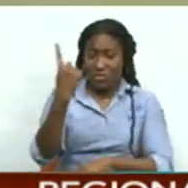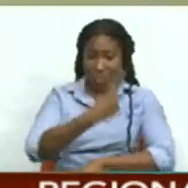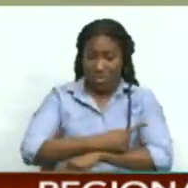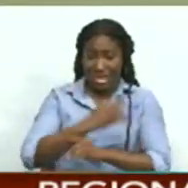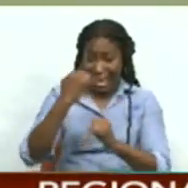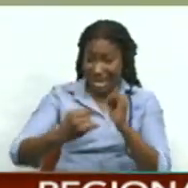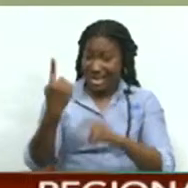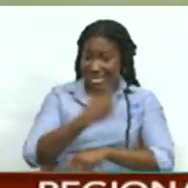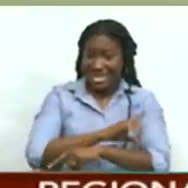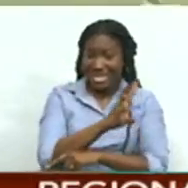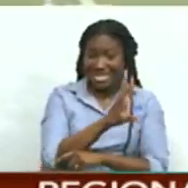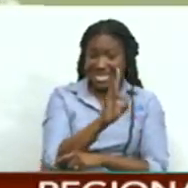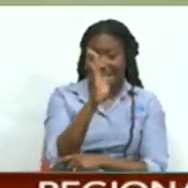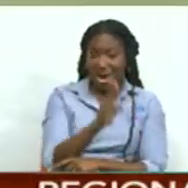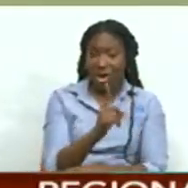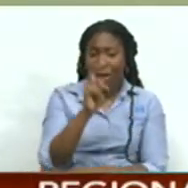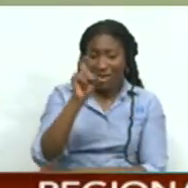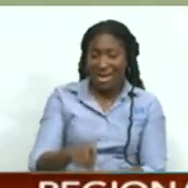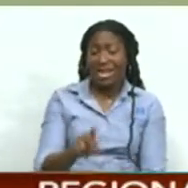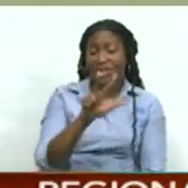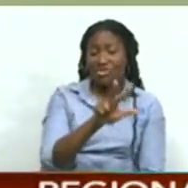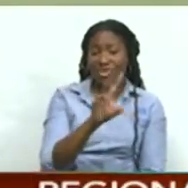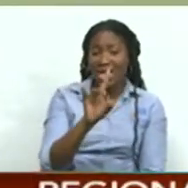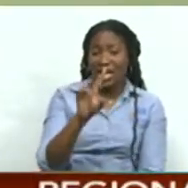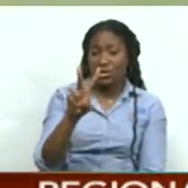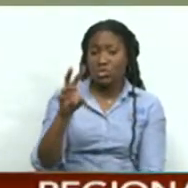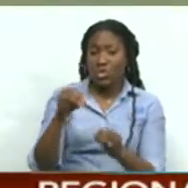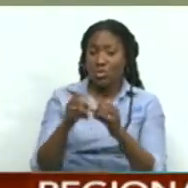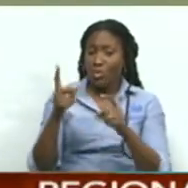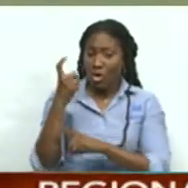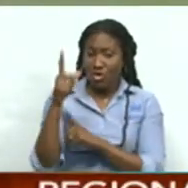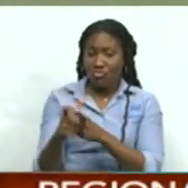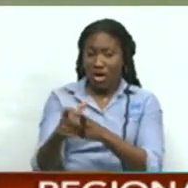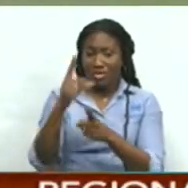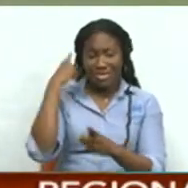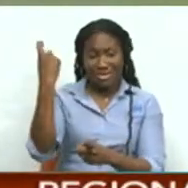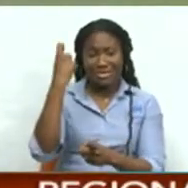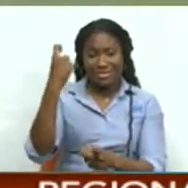1, needing 382 more runs to win.